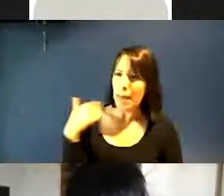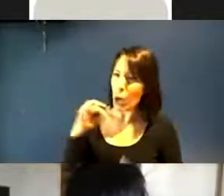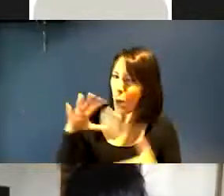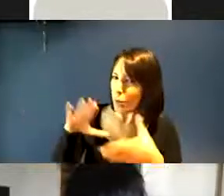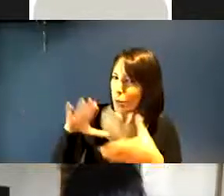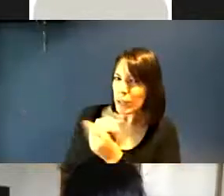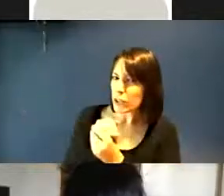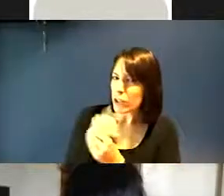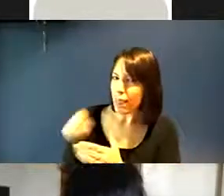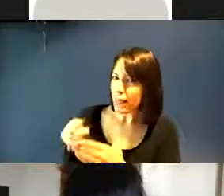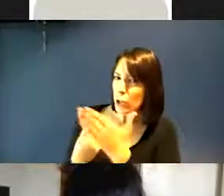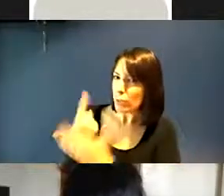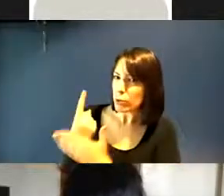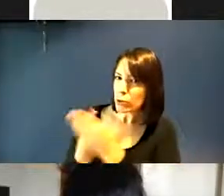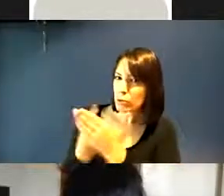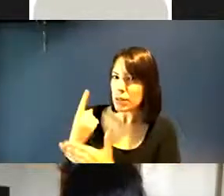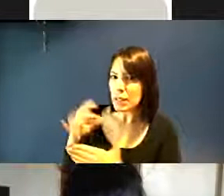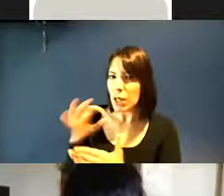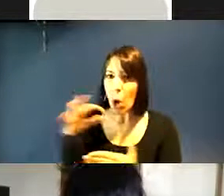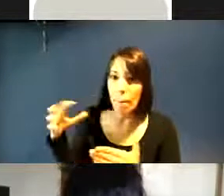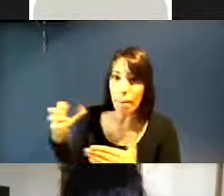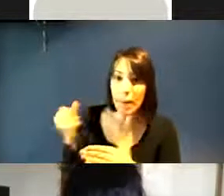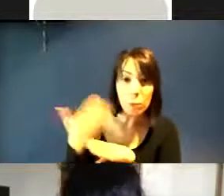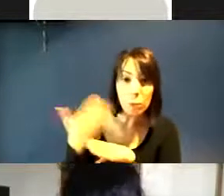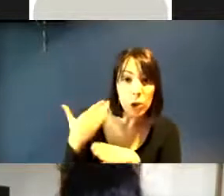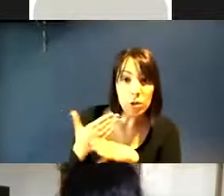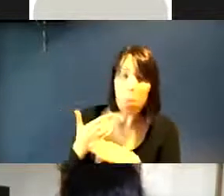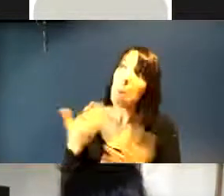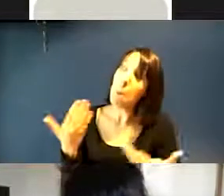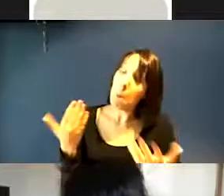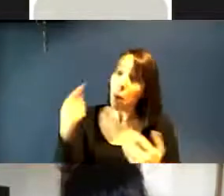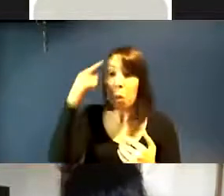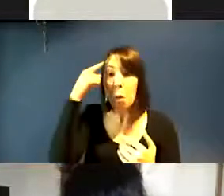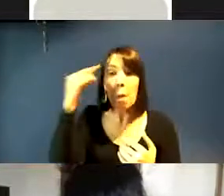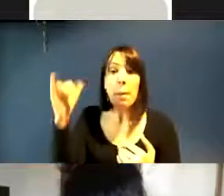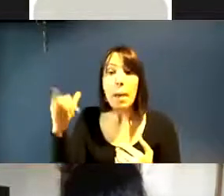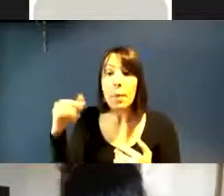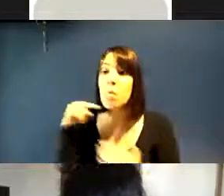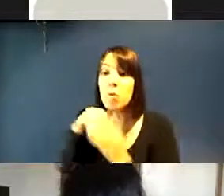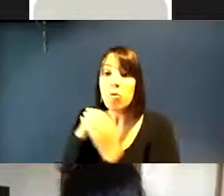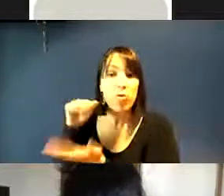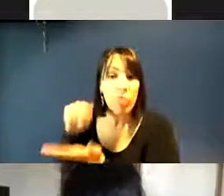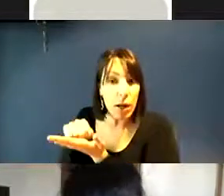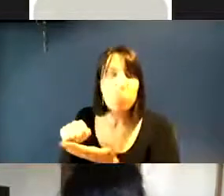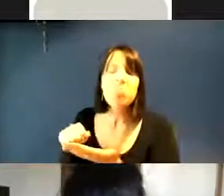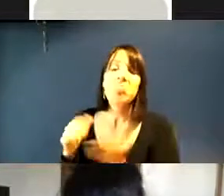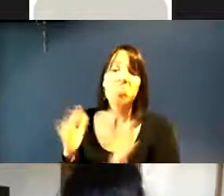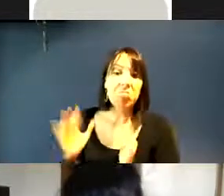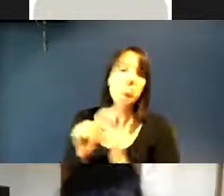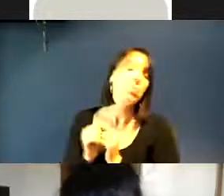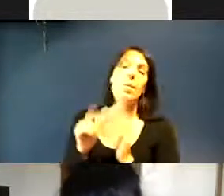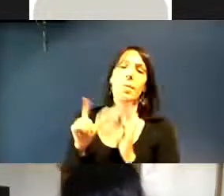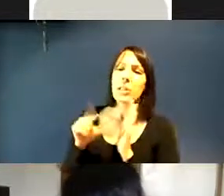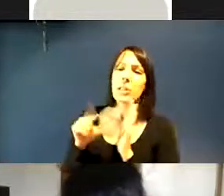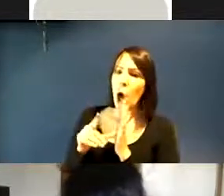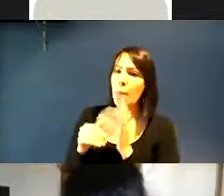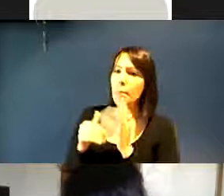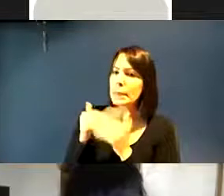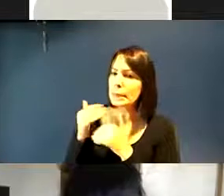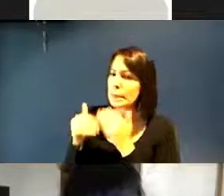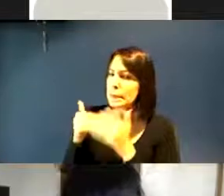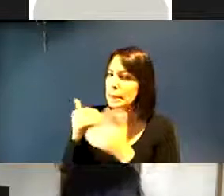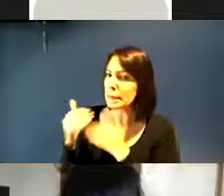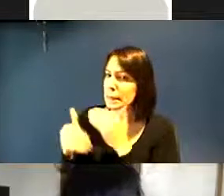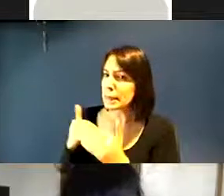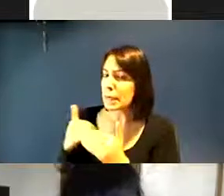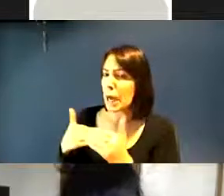to work? Or, you know, is he right? What's going on here? But over time, like my sense of self-worth kind of diminished.